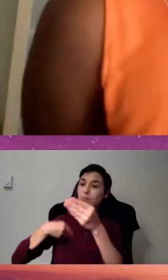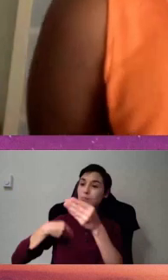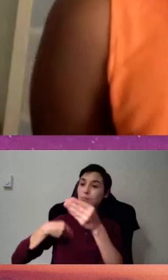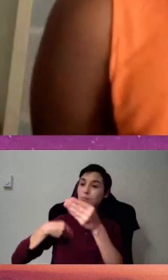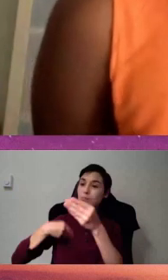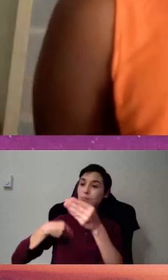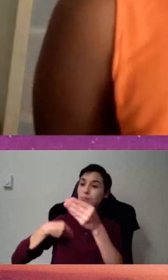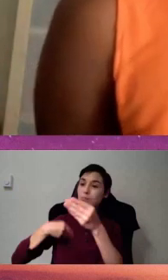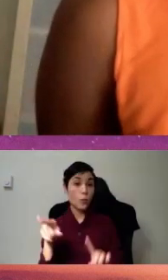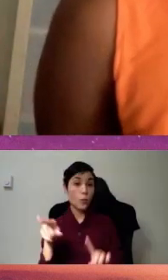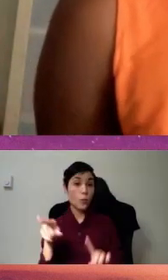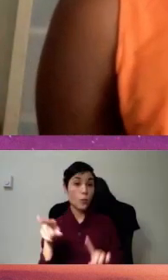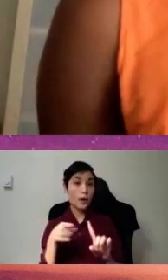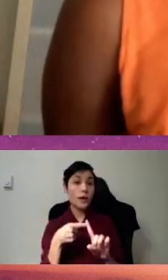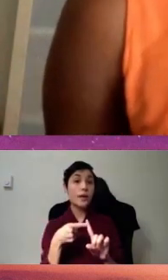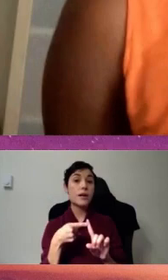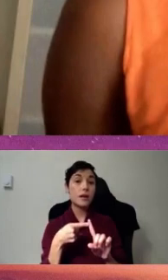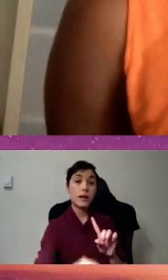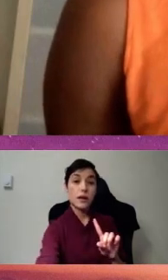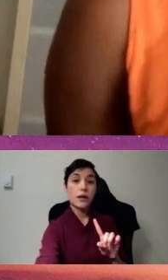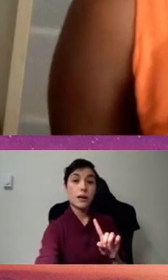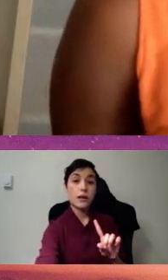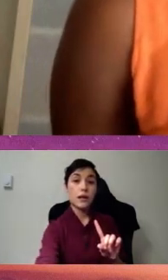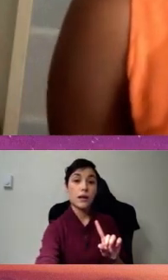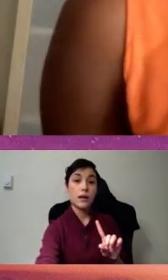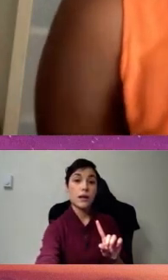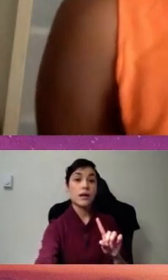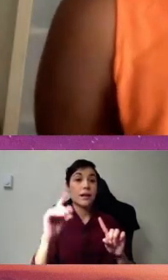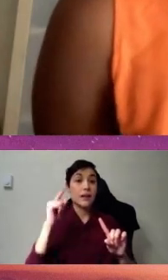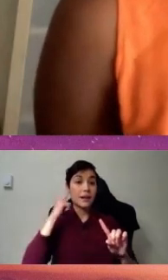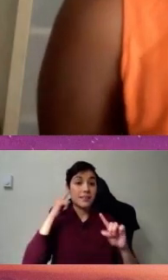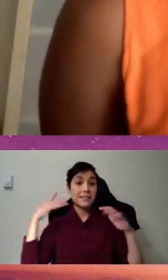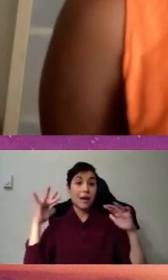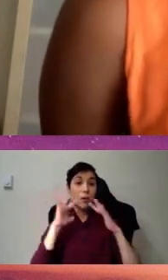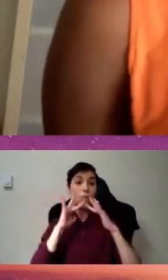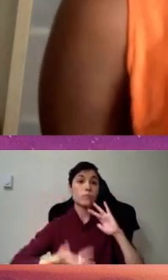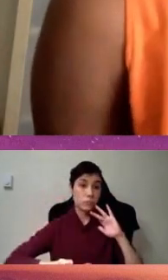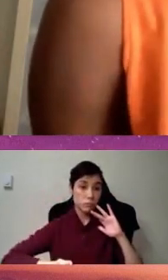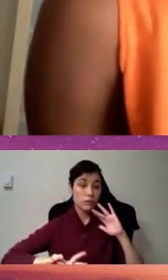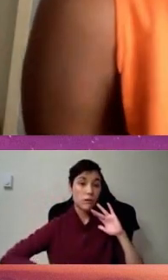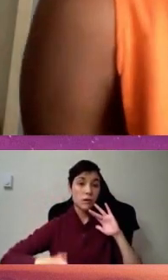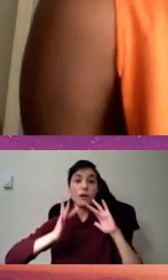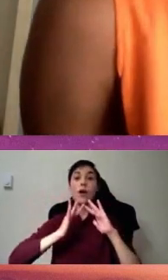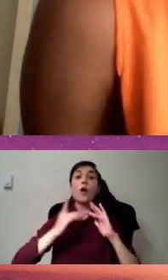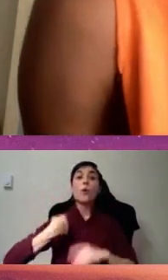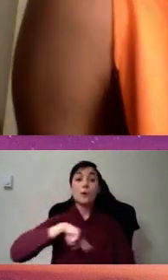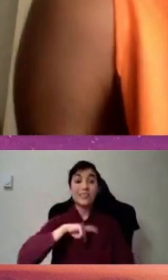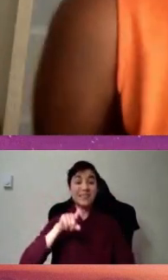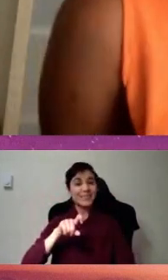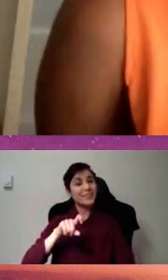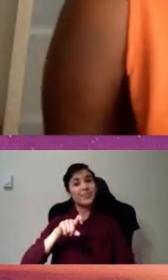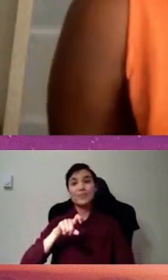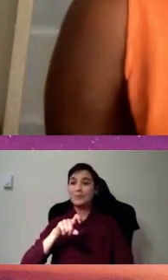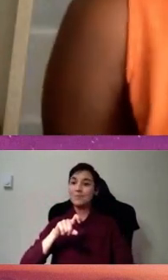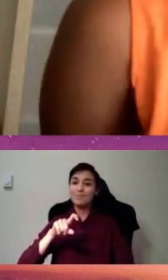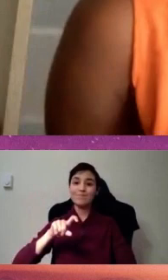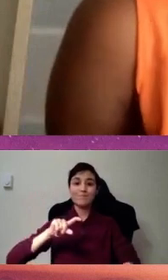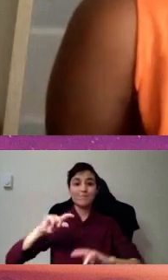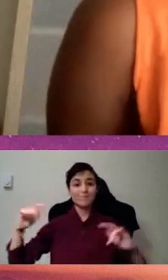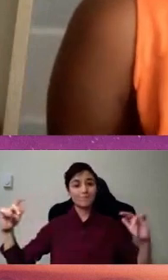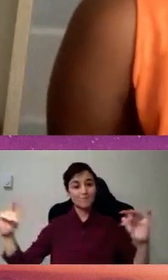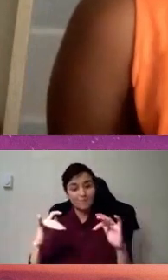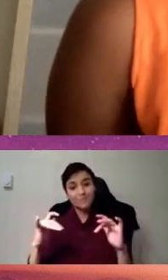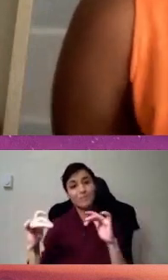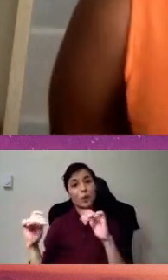ticking, and we need to like really get it together, where it's July of 2021.